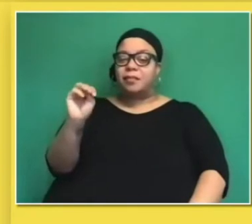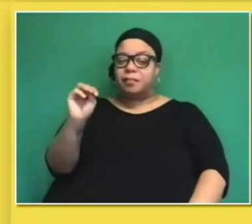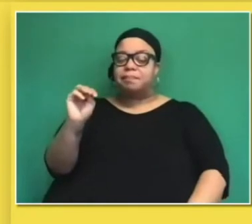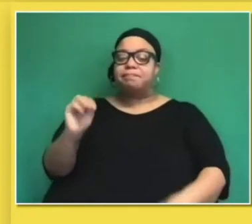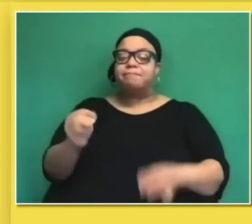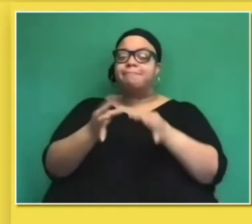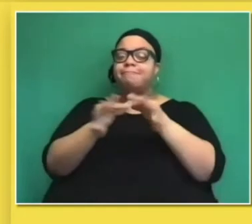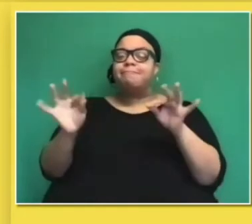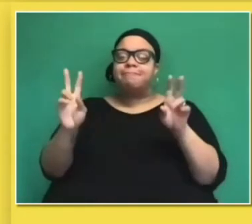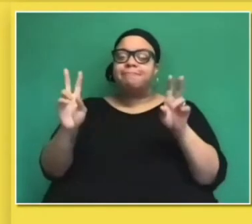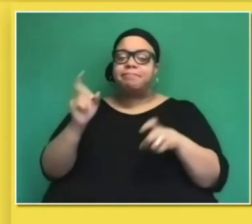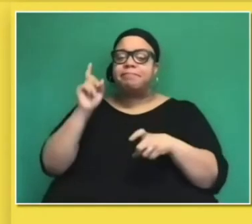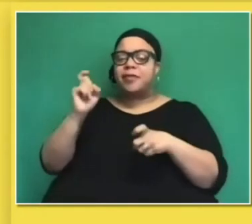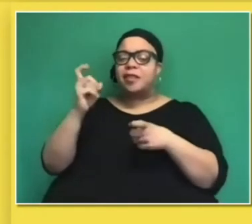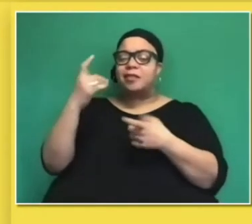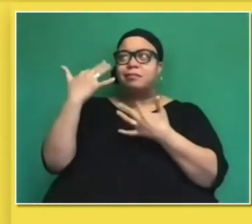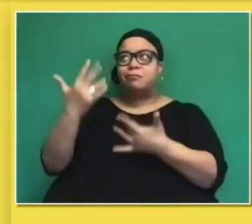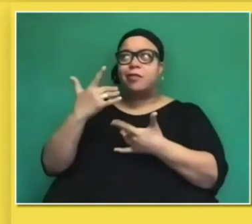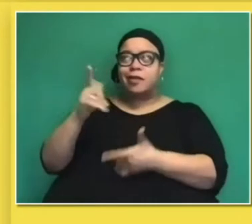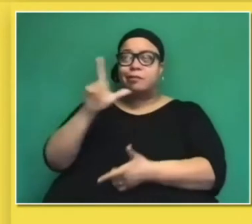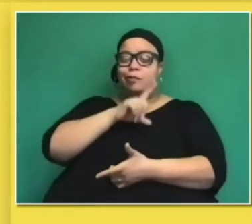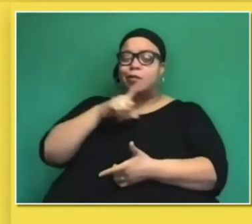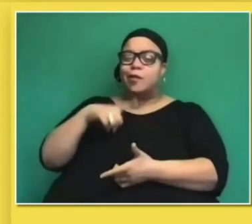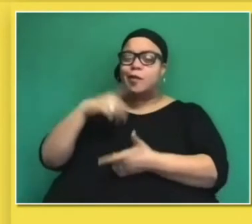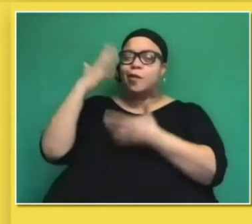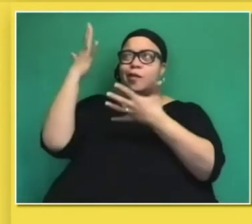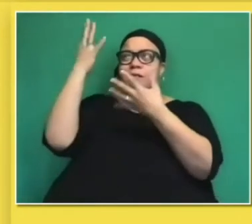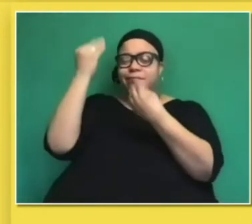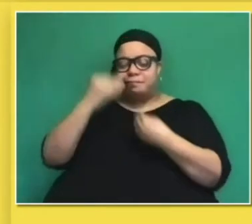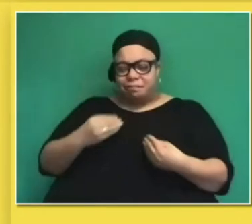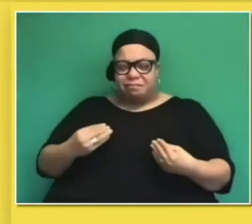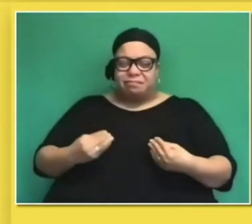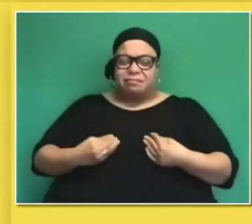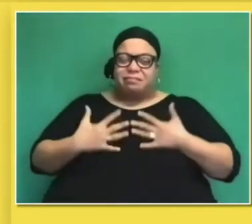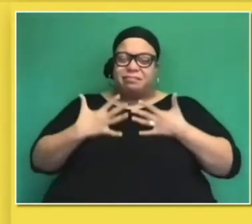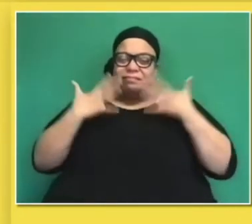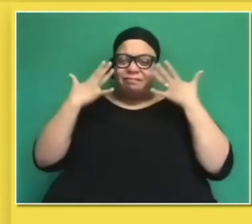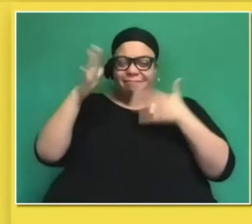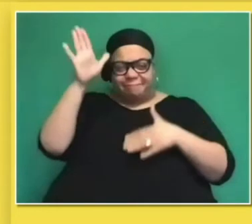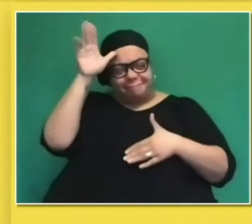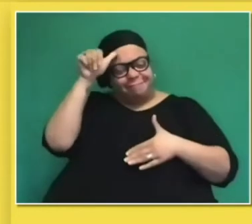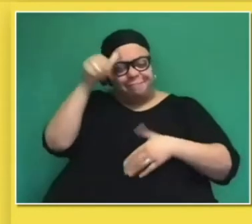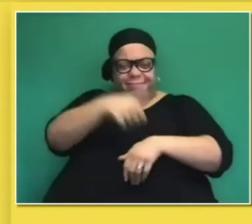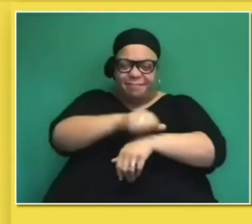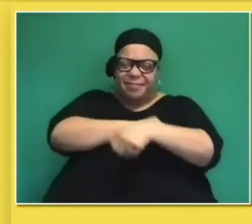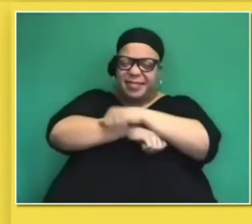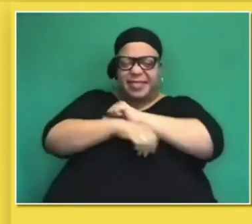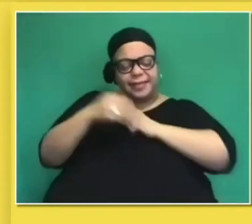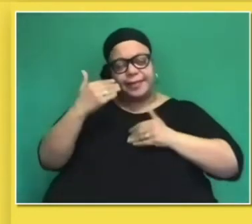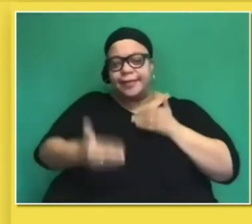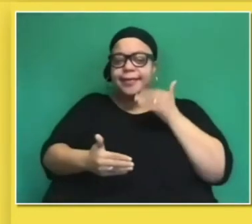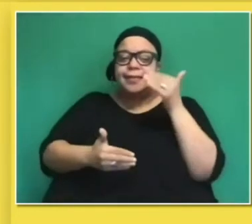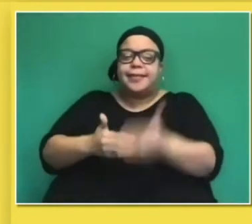to do. Believe that through the work of justice and the work of love and the moral arc of the universe